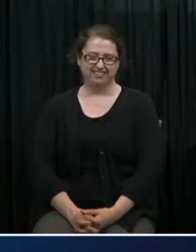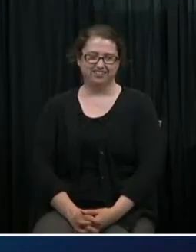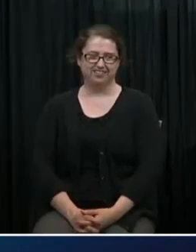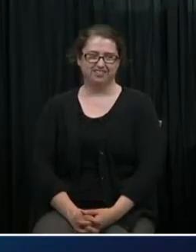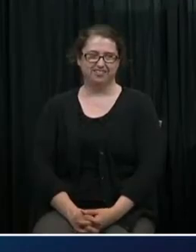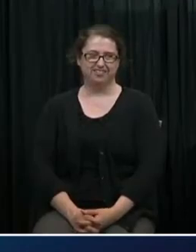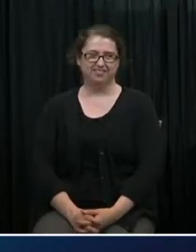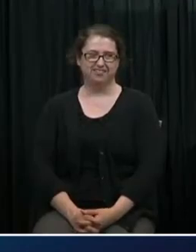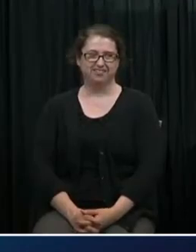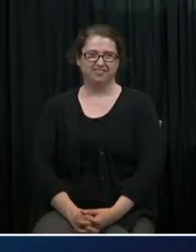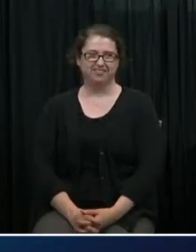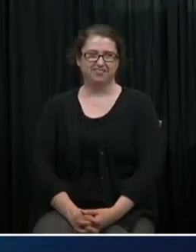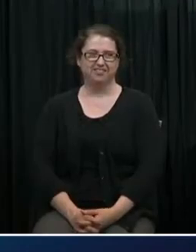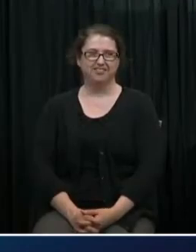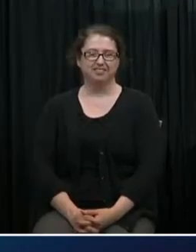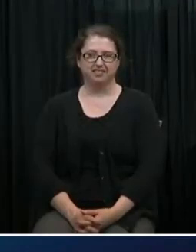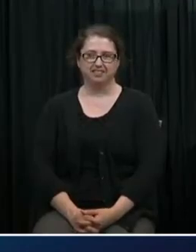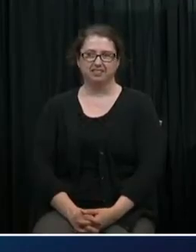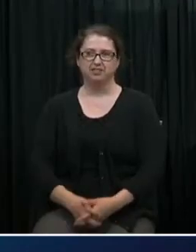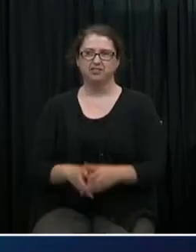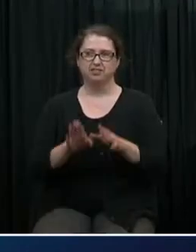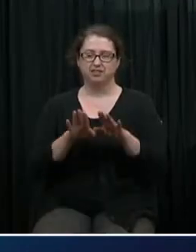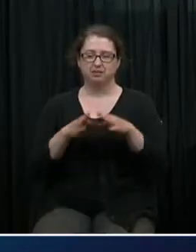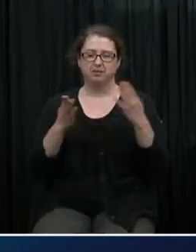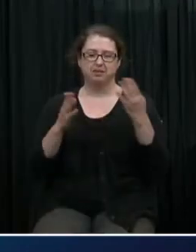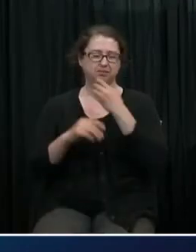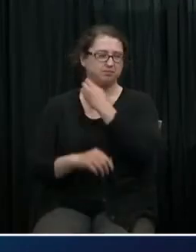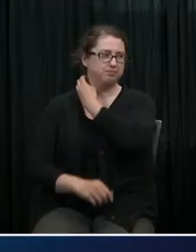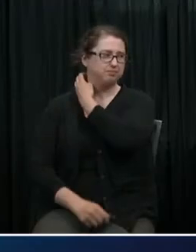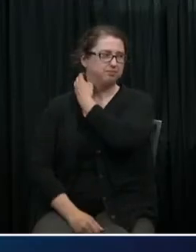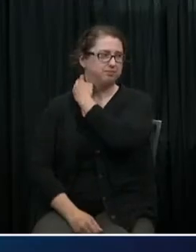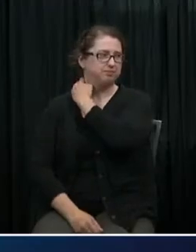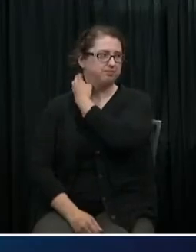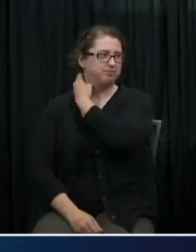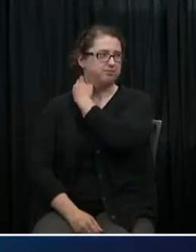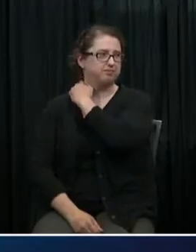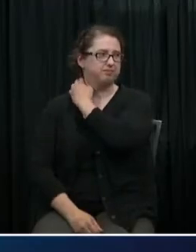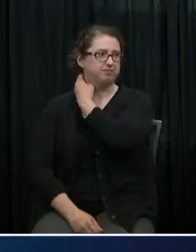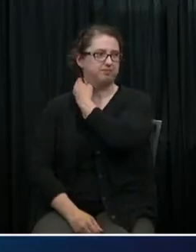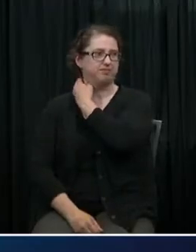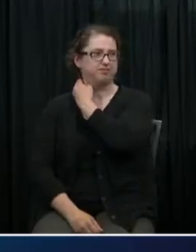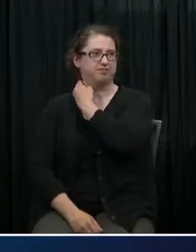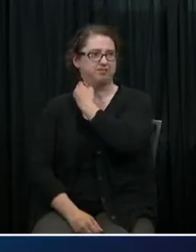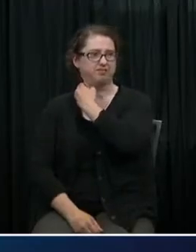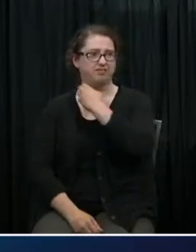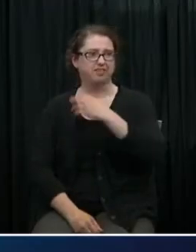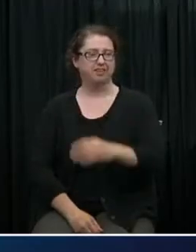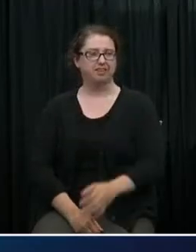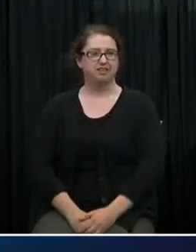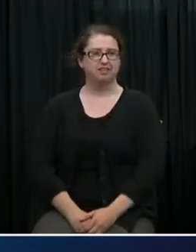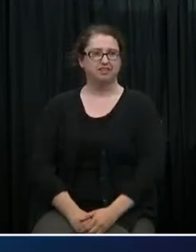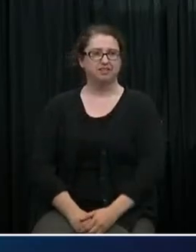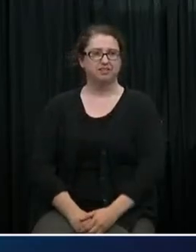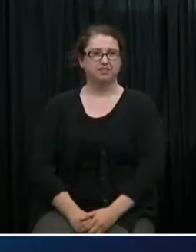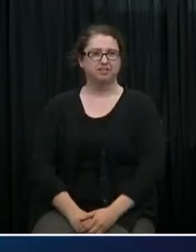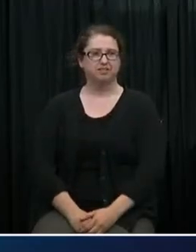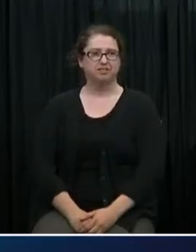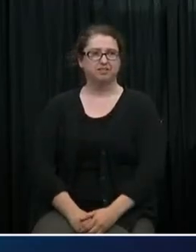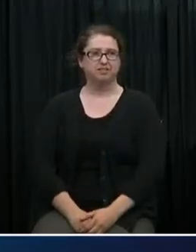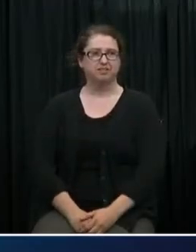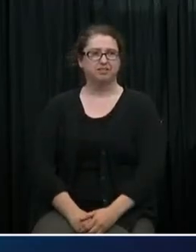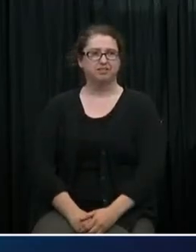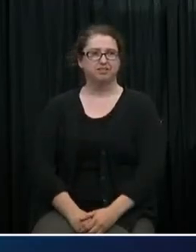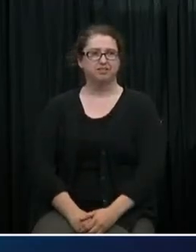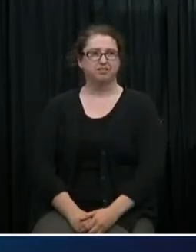All right, Mr. Chairman, that ballot is open. Ballot is open. Then you can